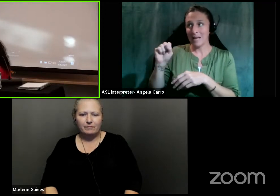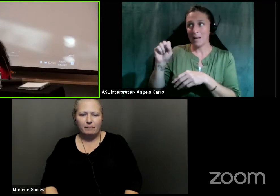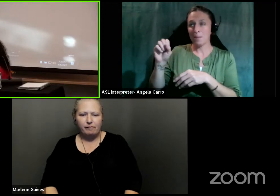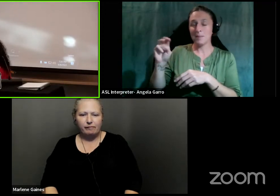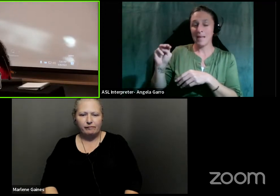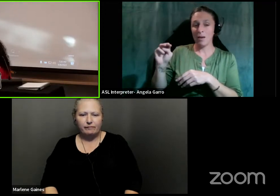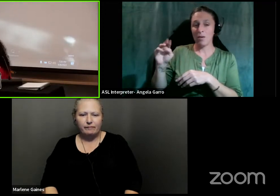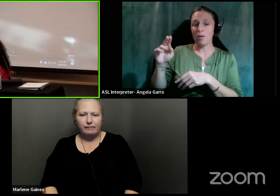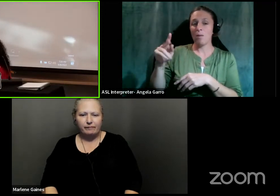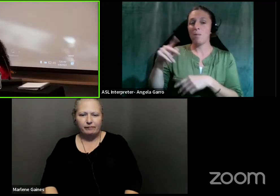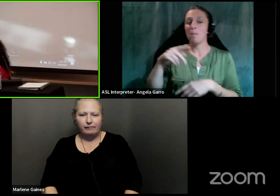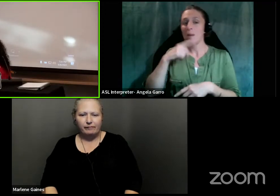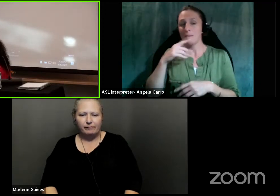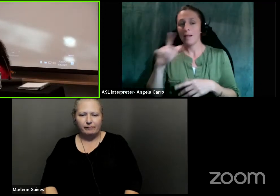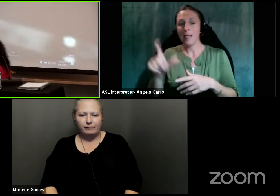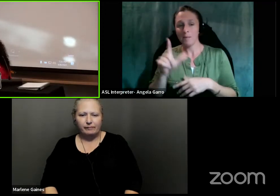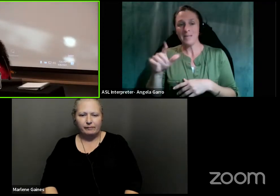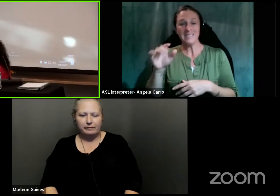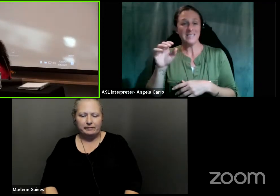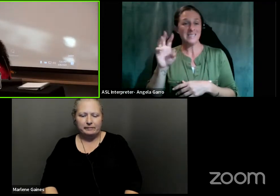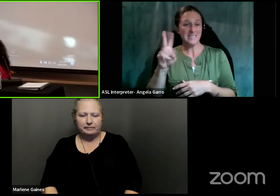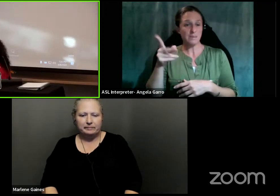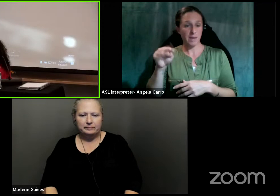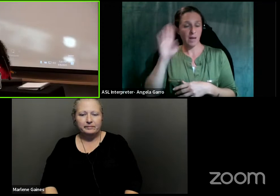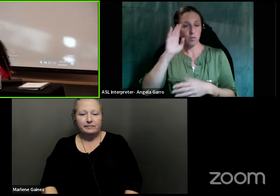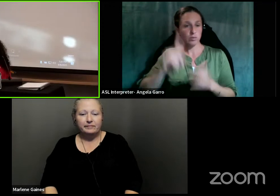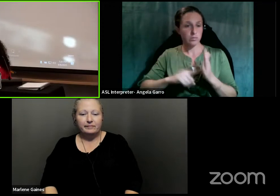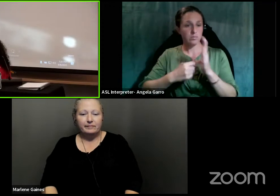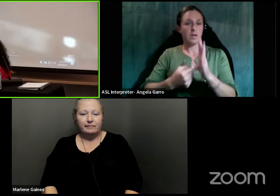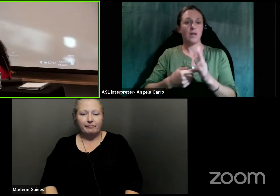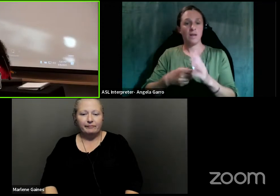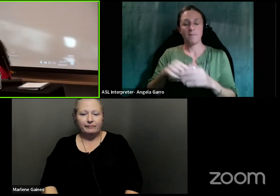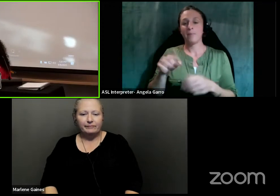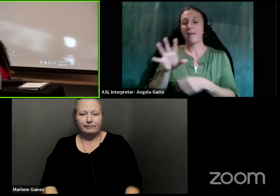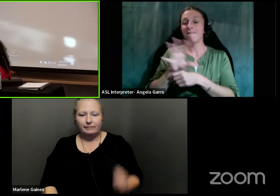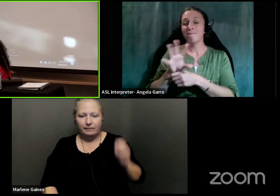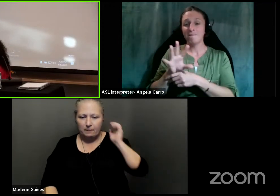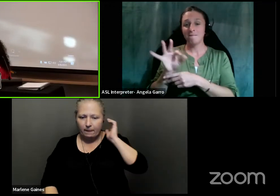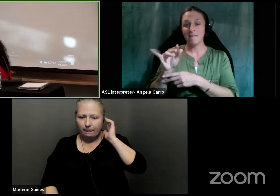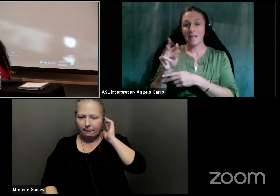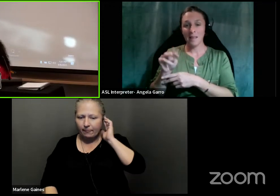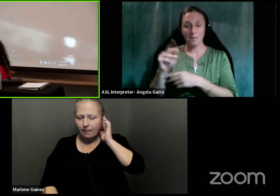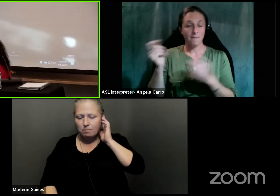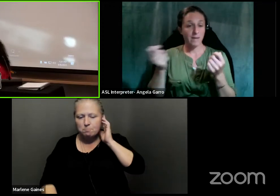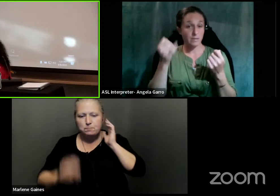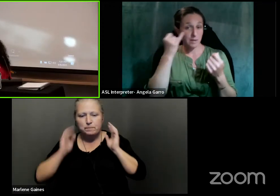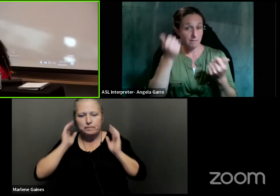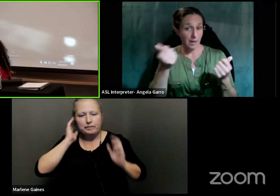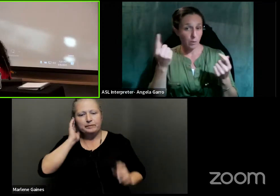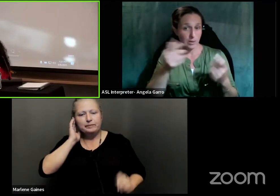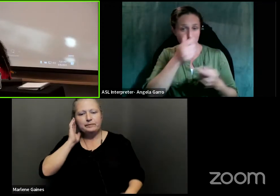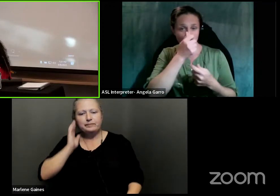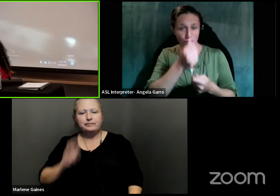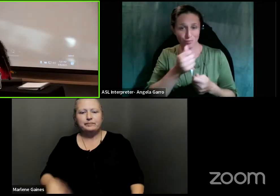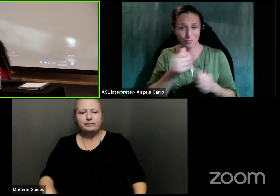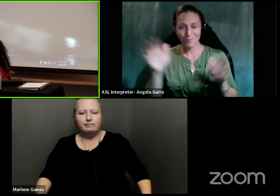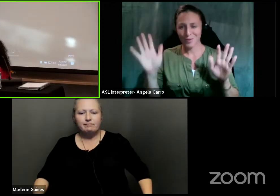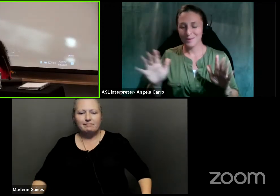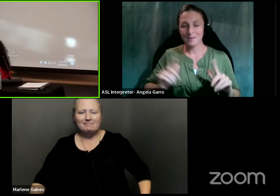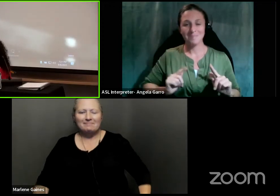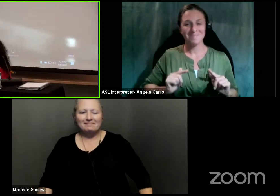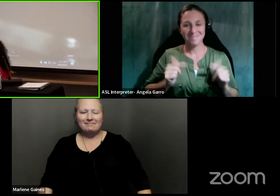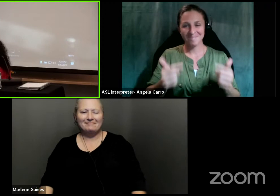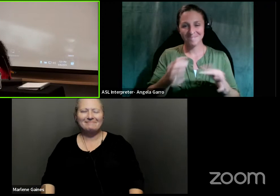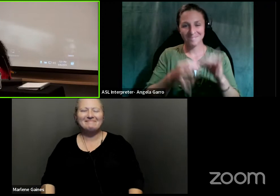Library. At 6 p.m. There will be the kickoff of a film festival. So if anybody's interested in that. Awesome. Thank